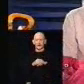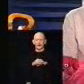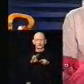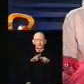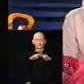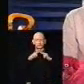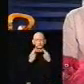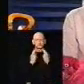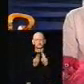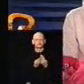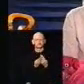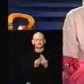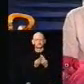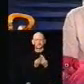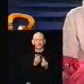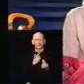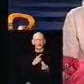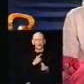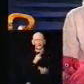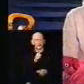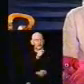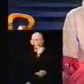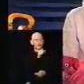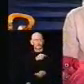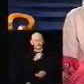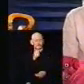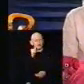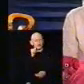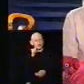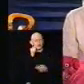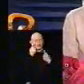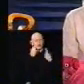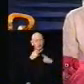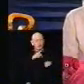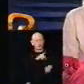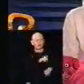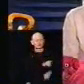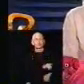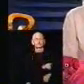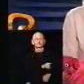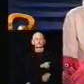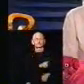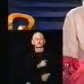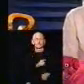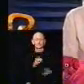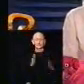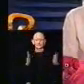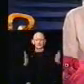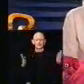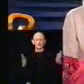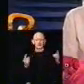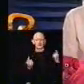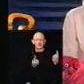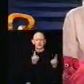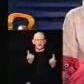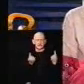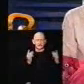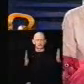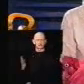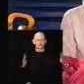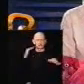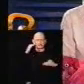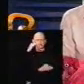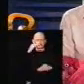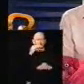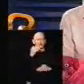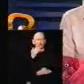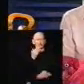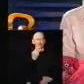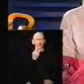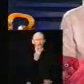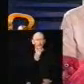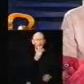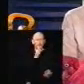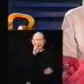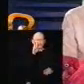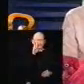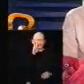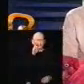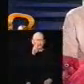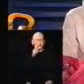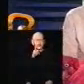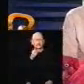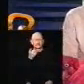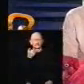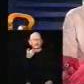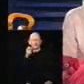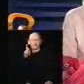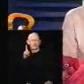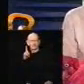lost to HIV AIDS Each panel measures Three feet by six feet And it's as original As the person it celebrates With